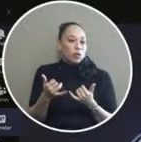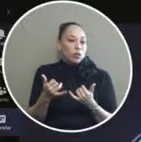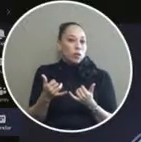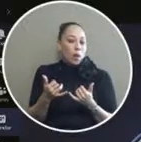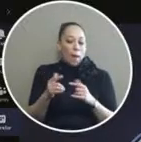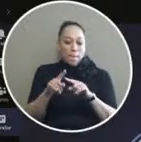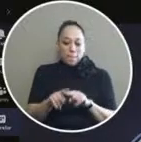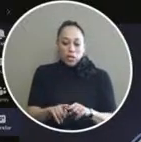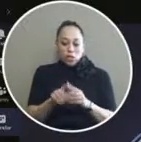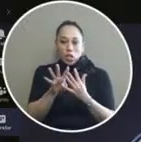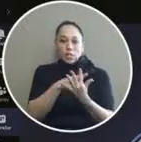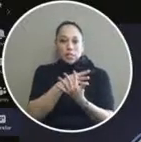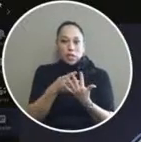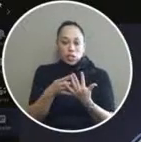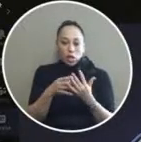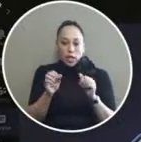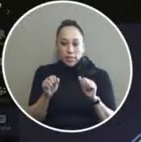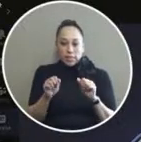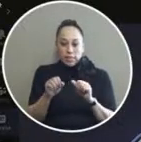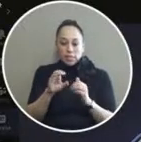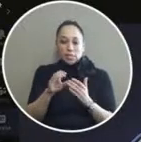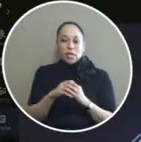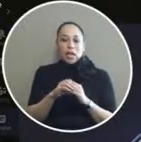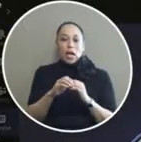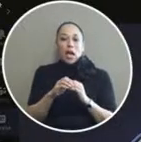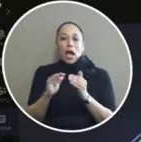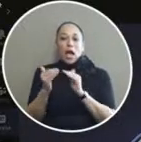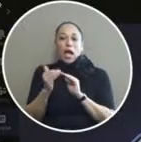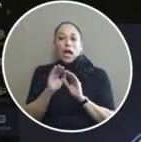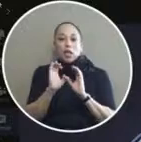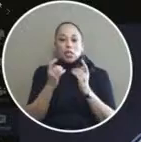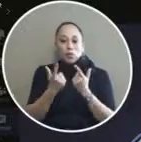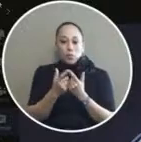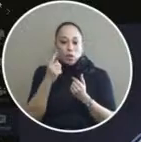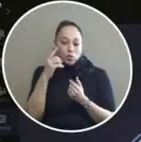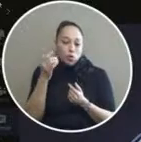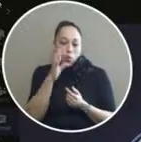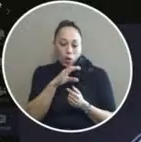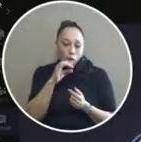basing our schedule on existing council meetings so that we can bring those back for your approval, sir.